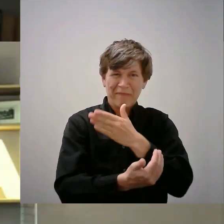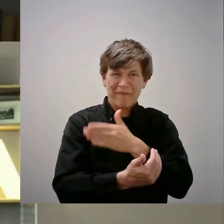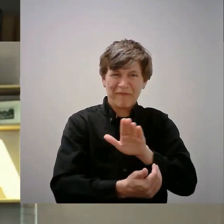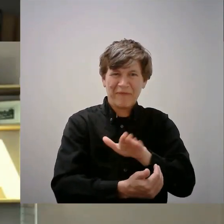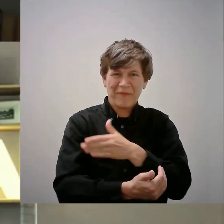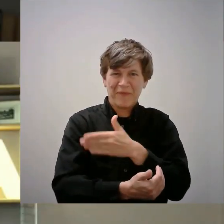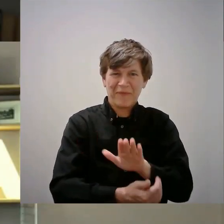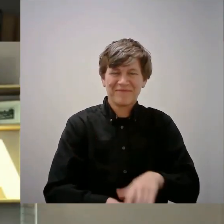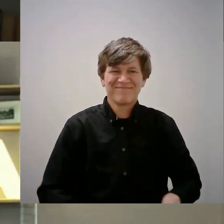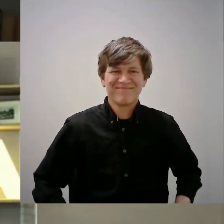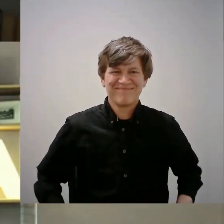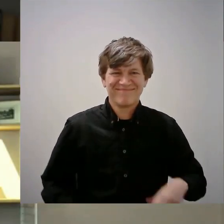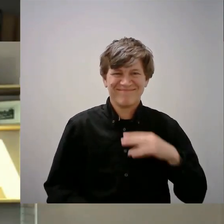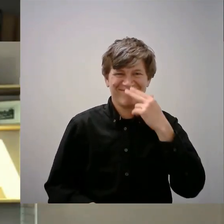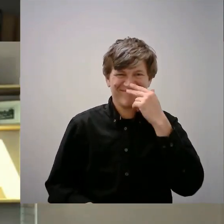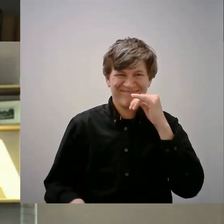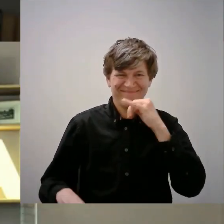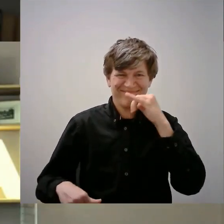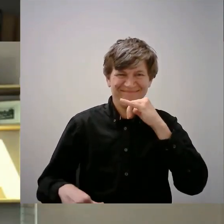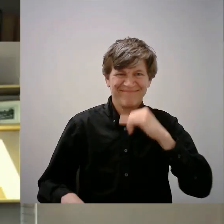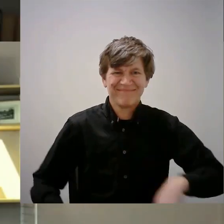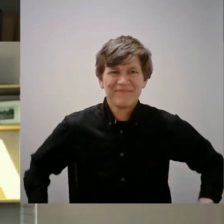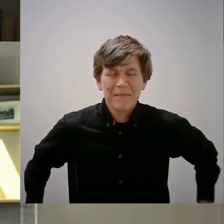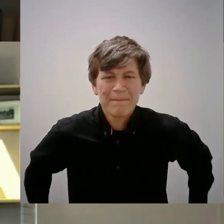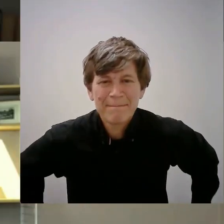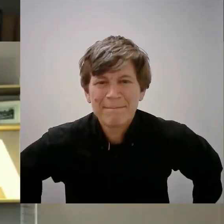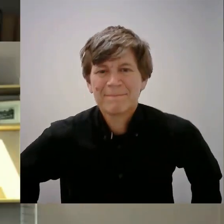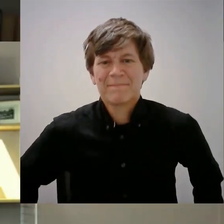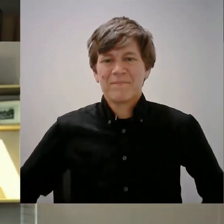Die meiste Zeit, da fühle ich überhaupt nichts. Ich hab